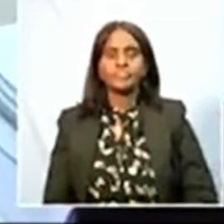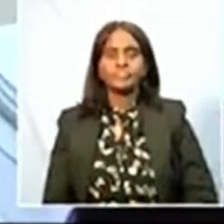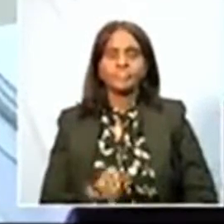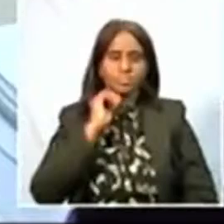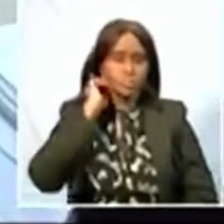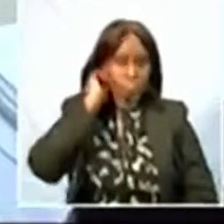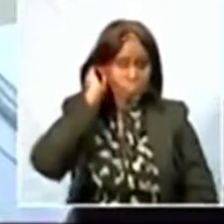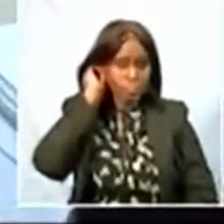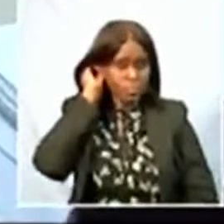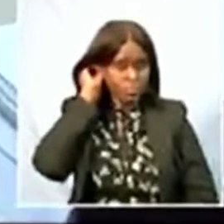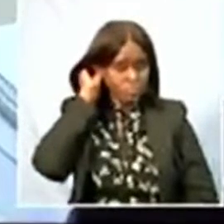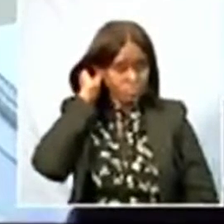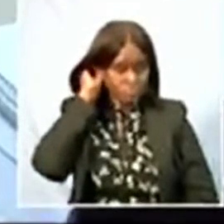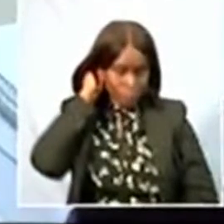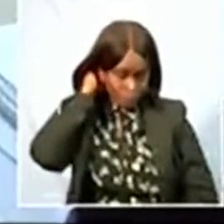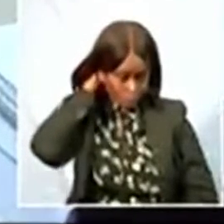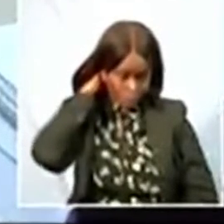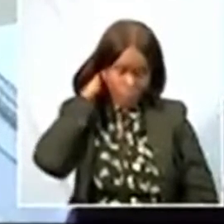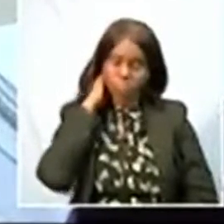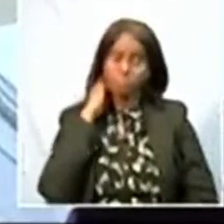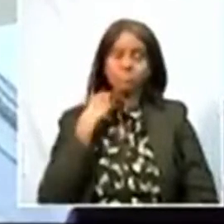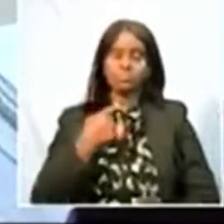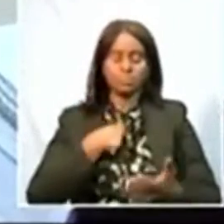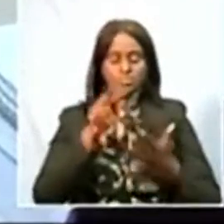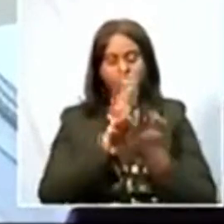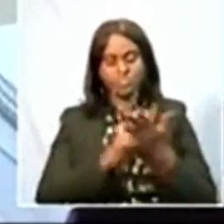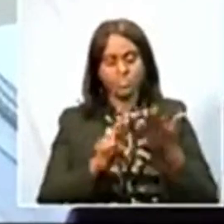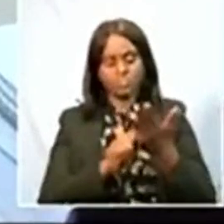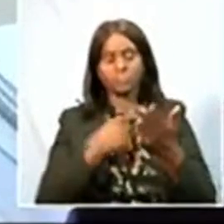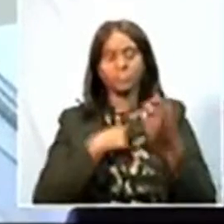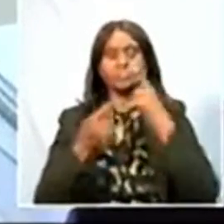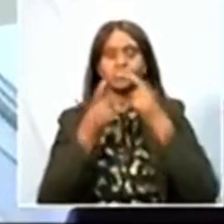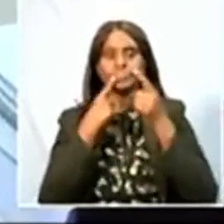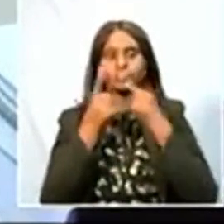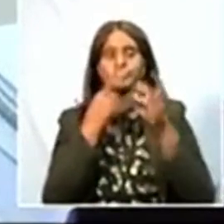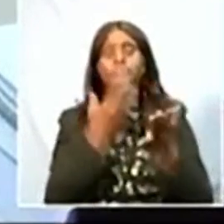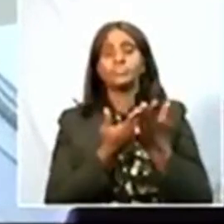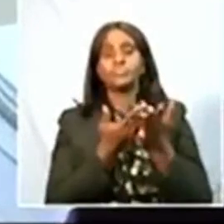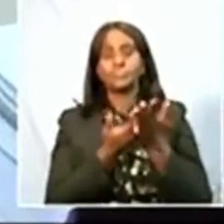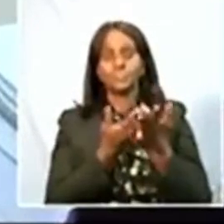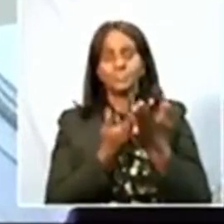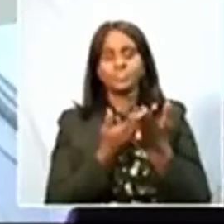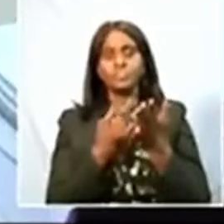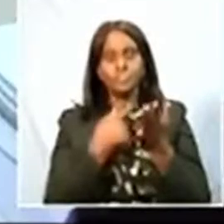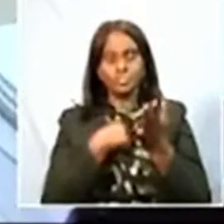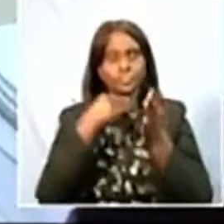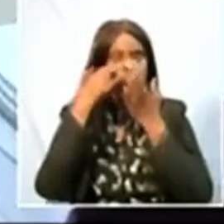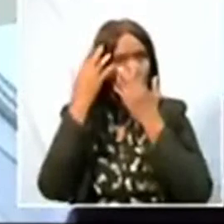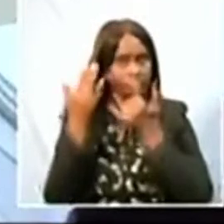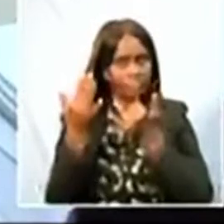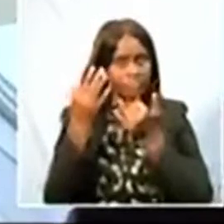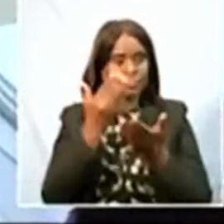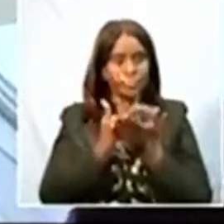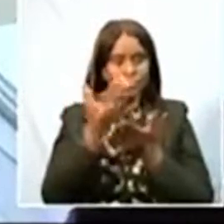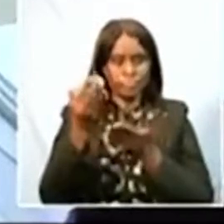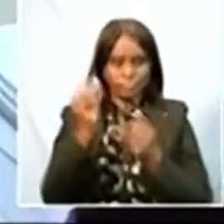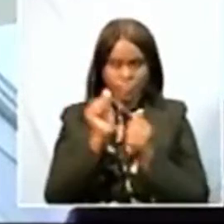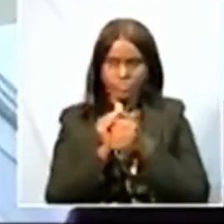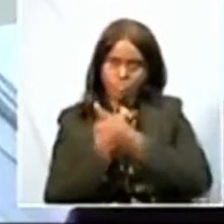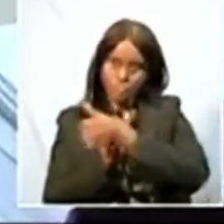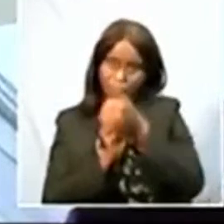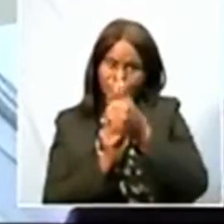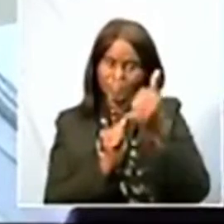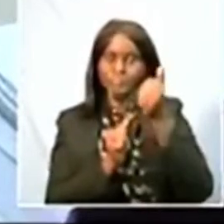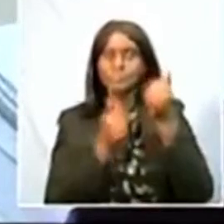So this is why when I read through, I said here, I hope the procurement and any